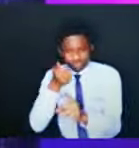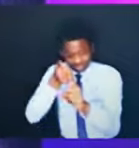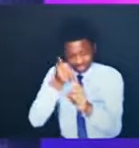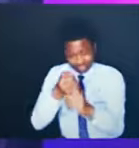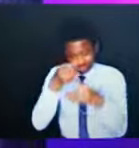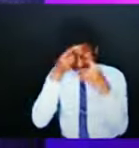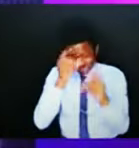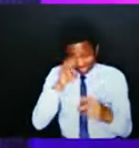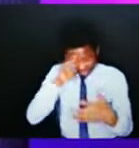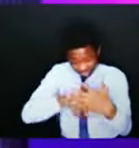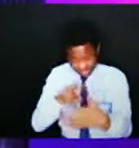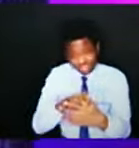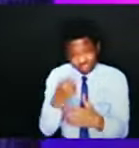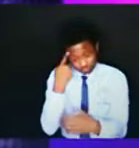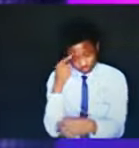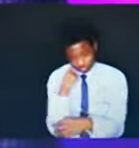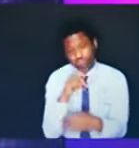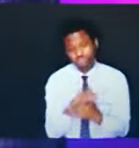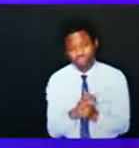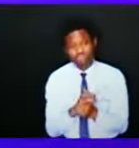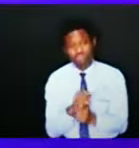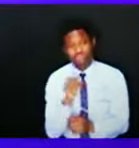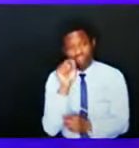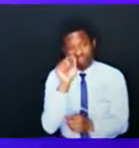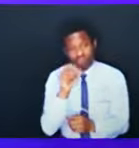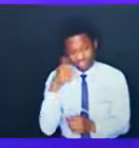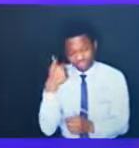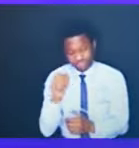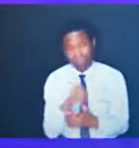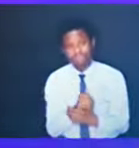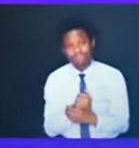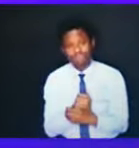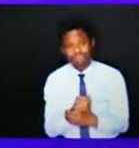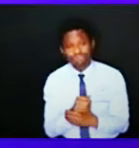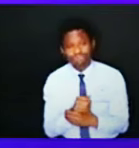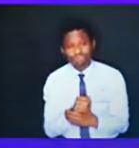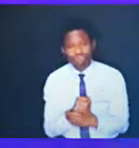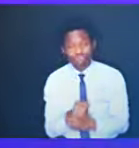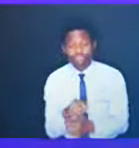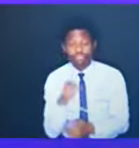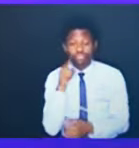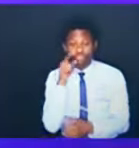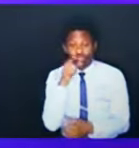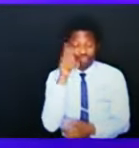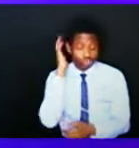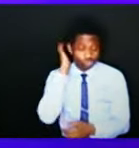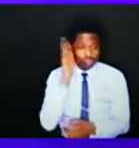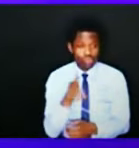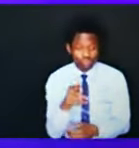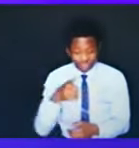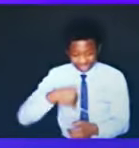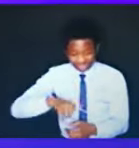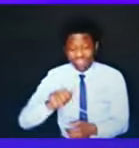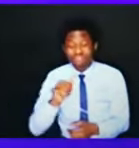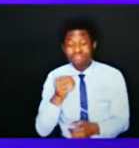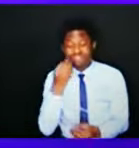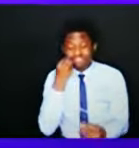onyame kan fa Israel fu nyina ye dia. Now verse 10, enyim dunu. You will still be eating last year's